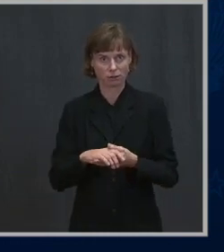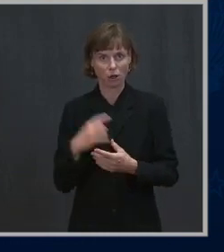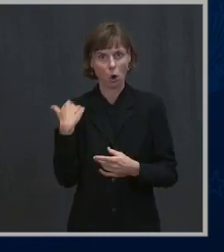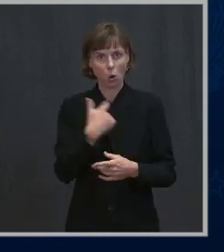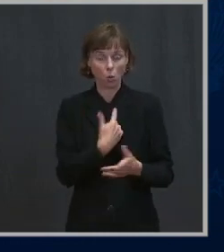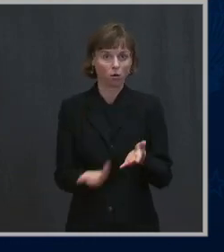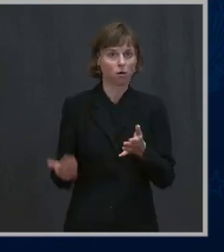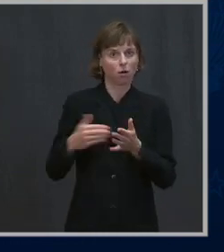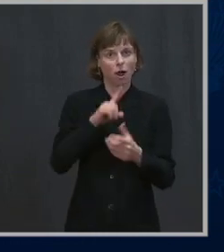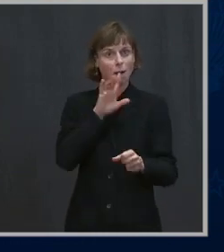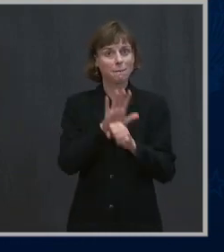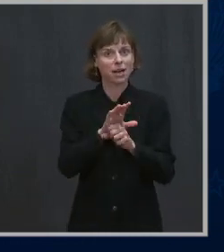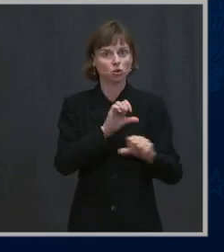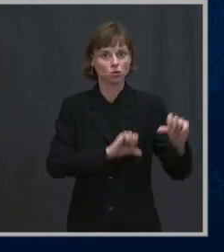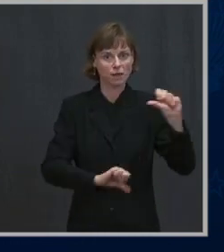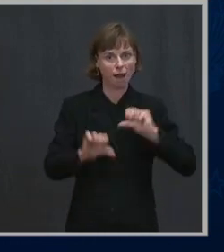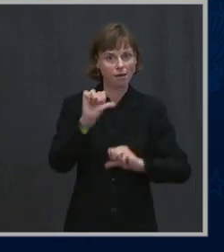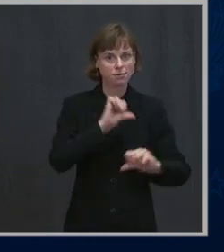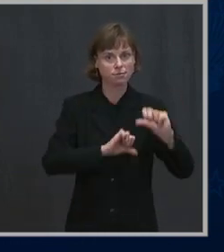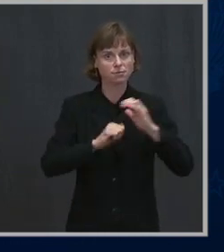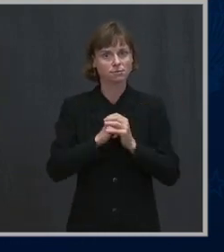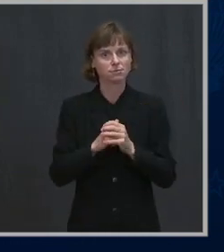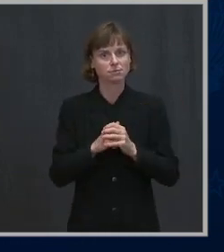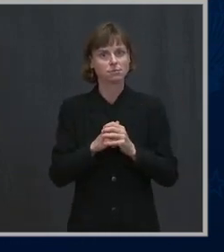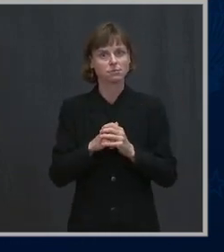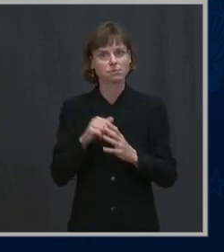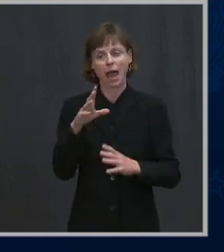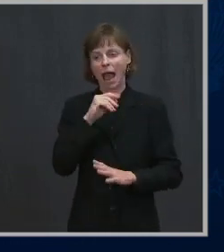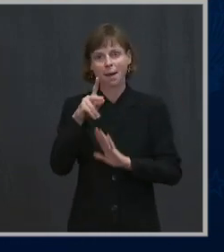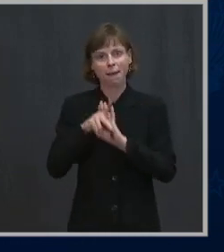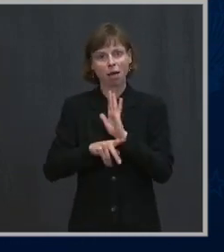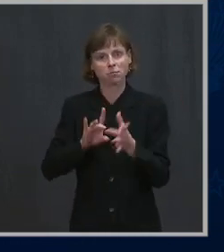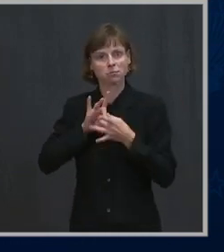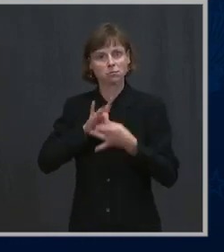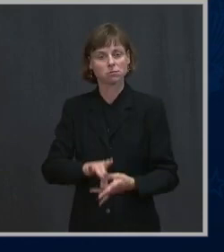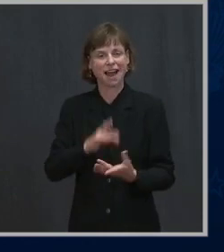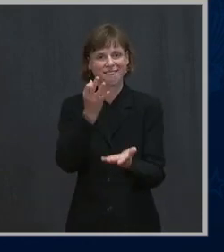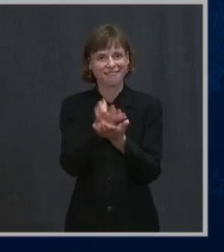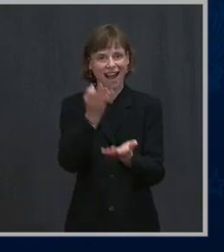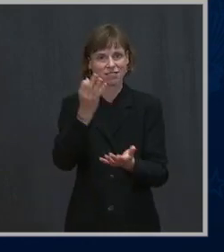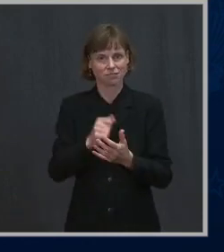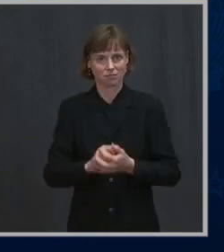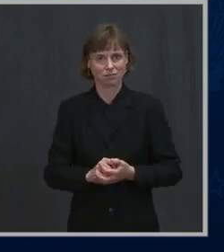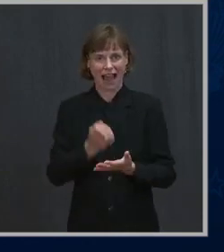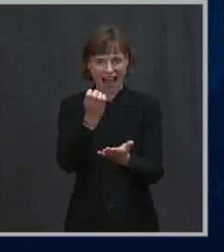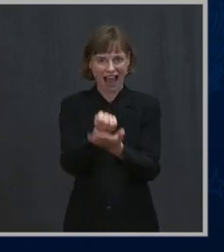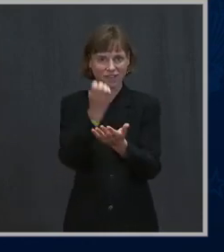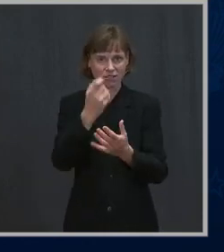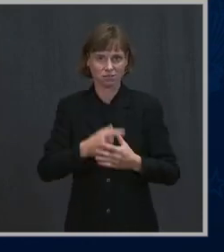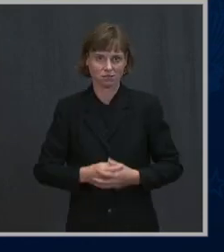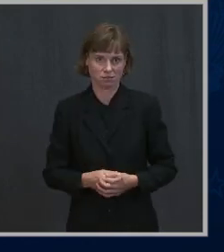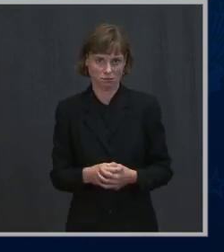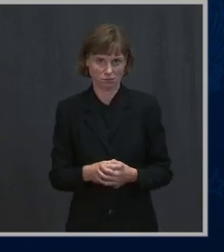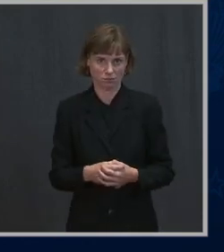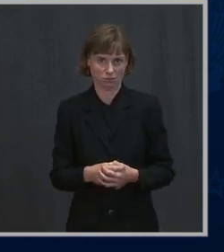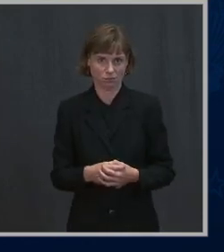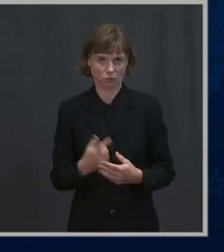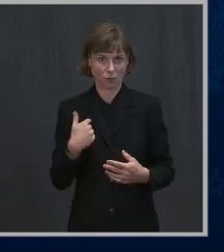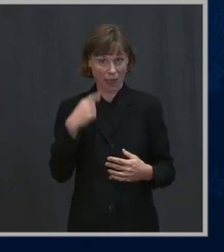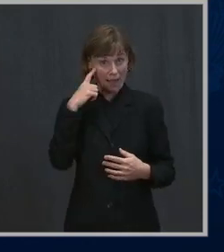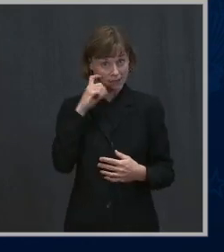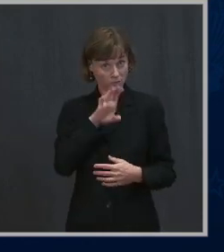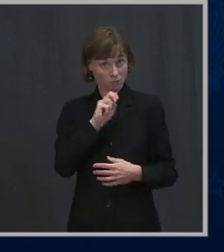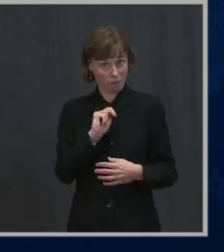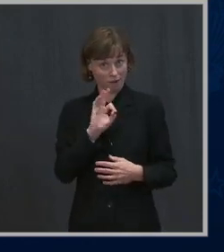science and to create policies grounded in facts and evidence i suspect ben franken